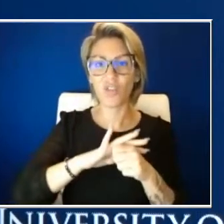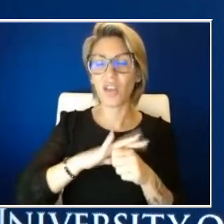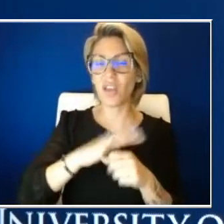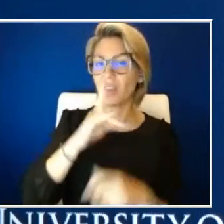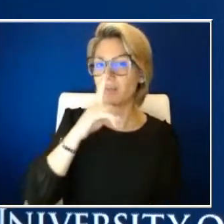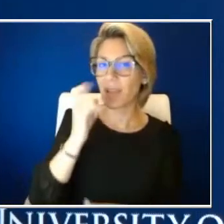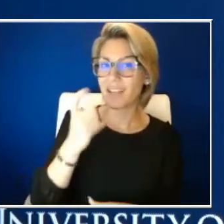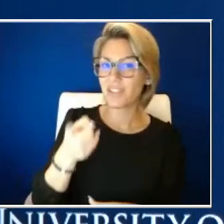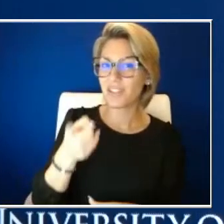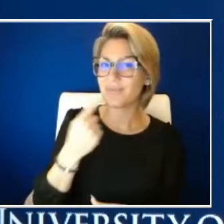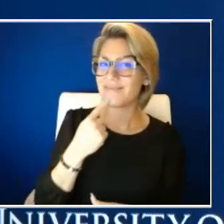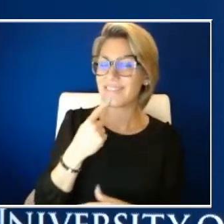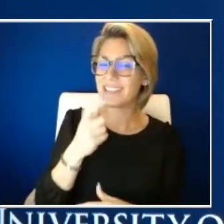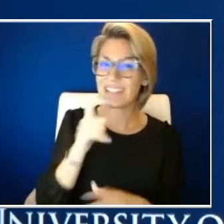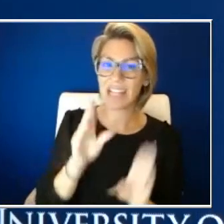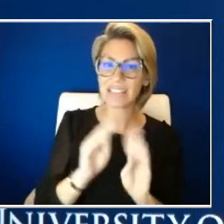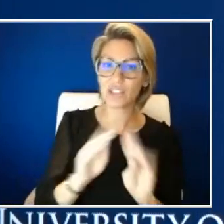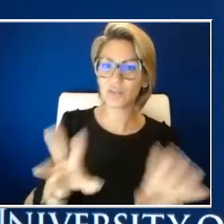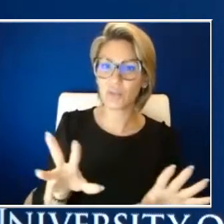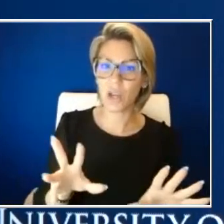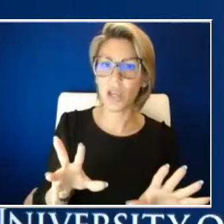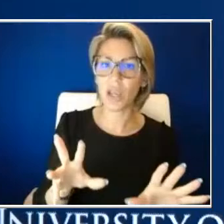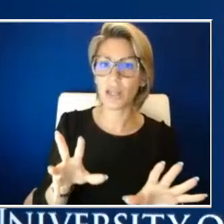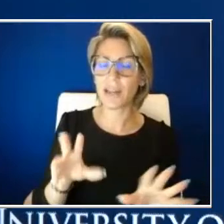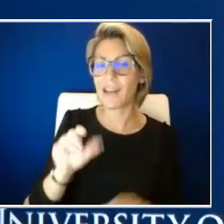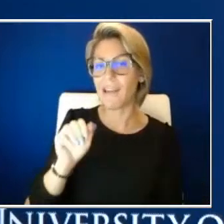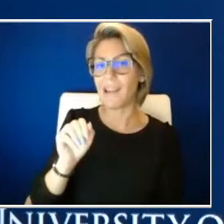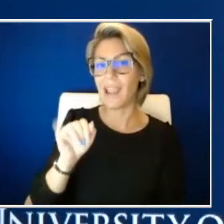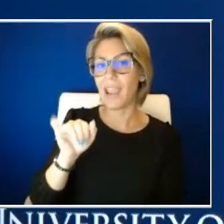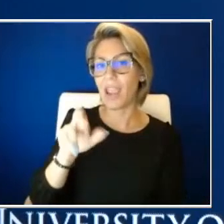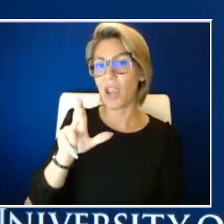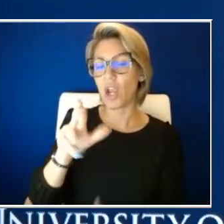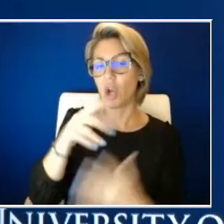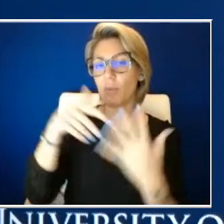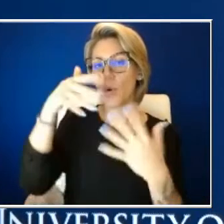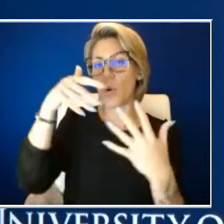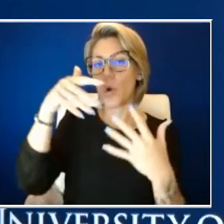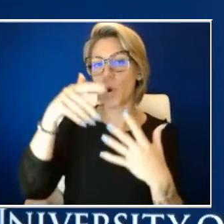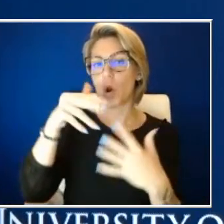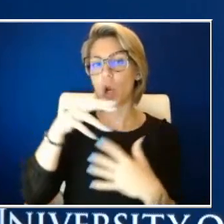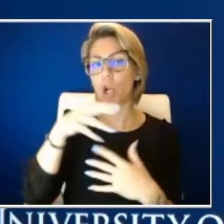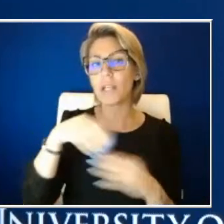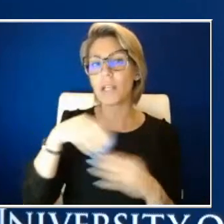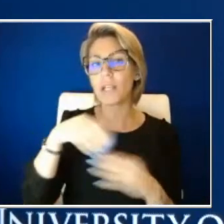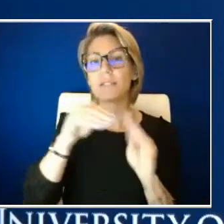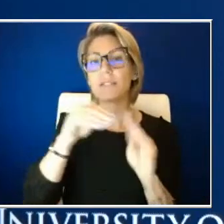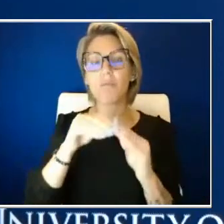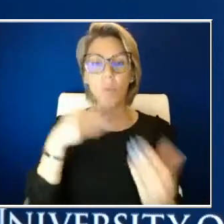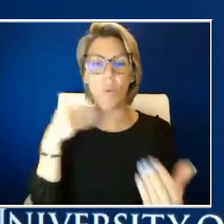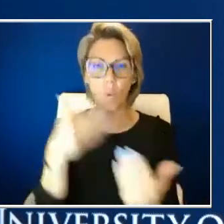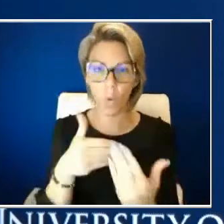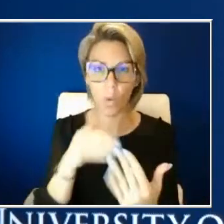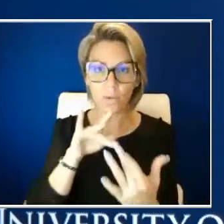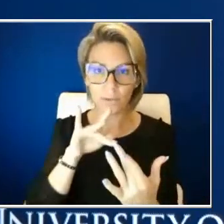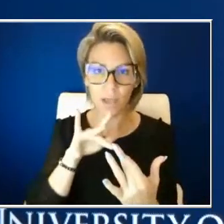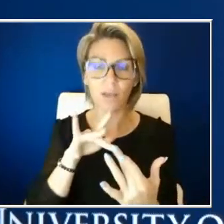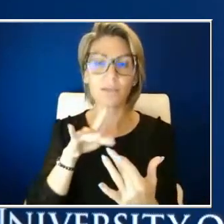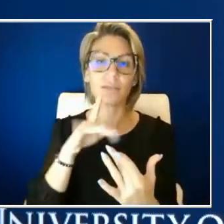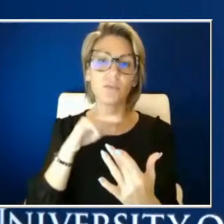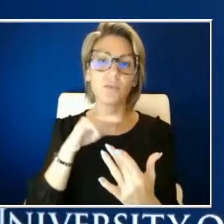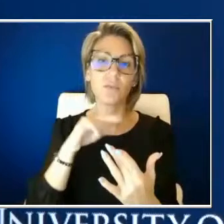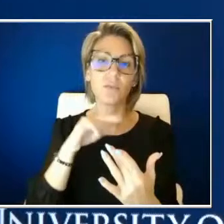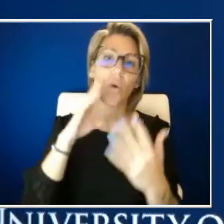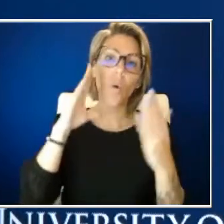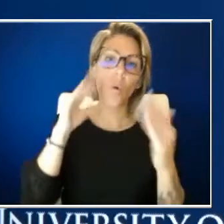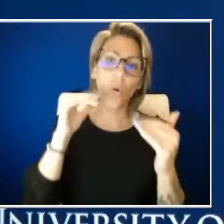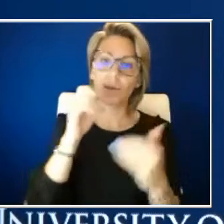isn't spread airborne or respiratory droplet. It is more of that close contact. So we're hoping it doesn't, but we know we have the